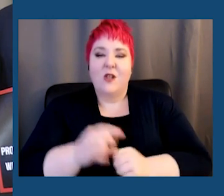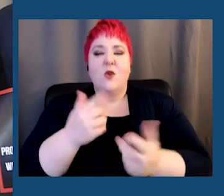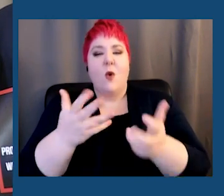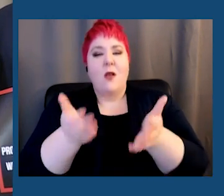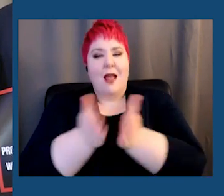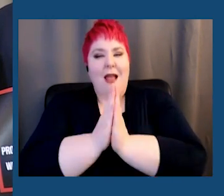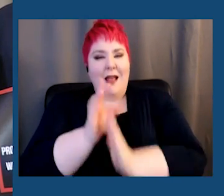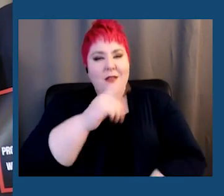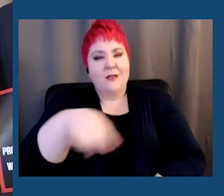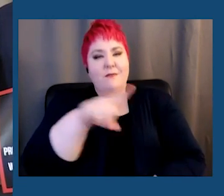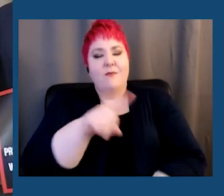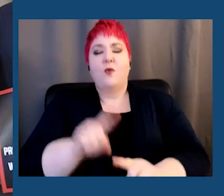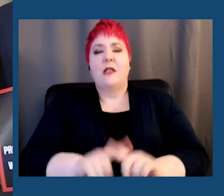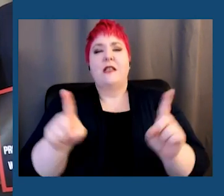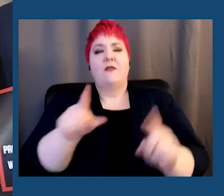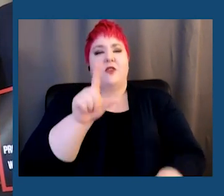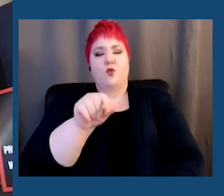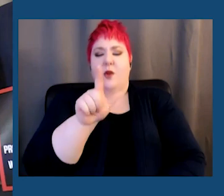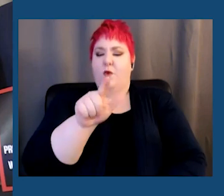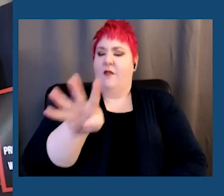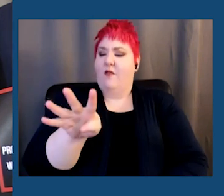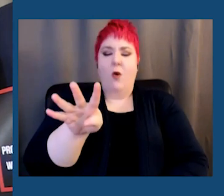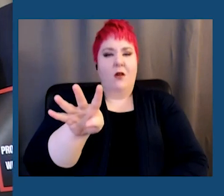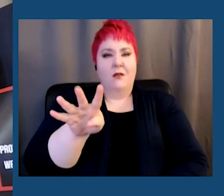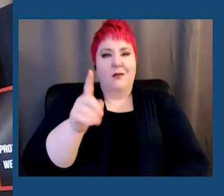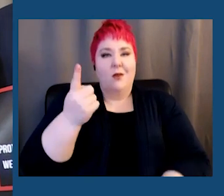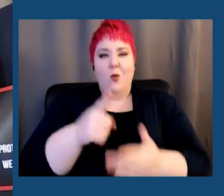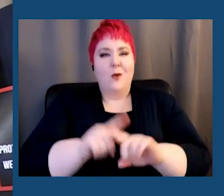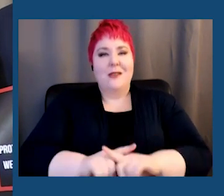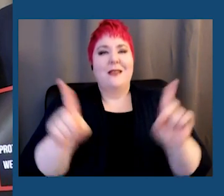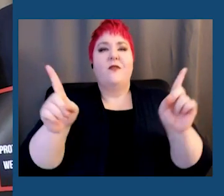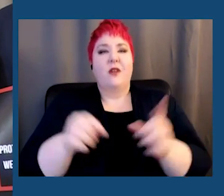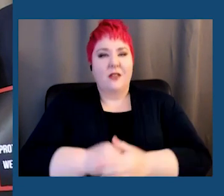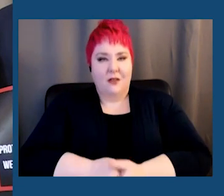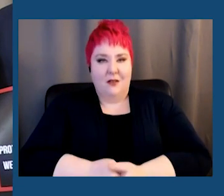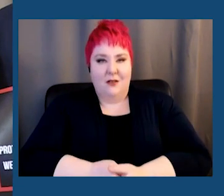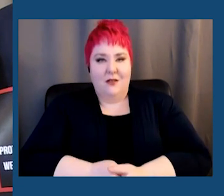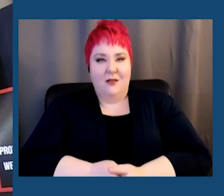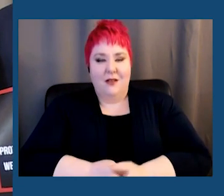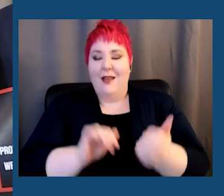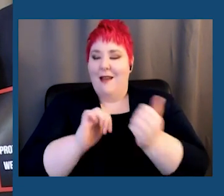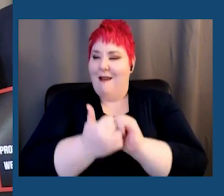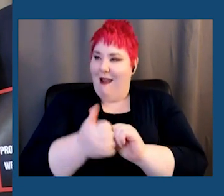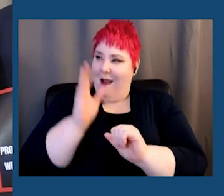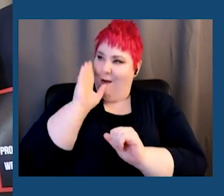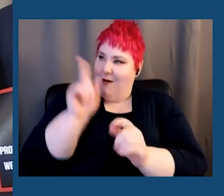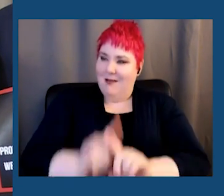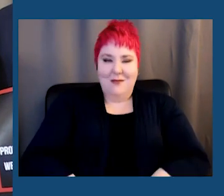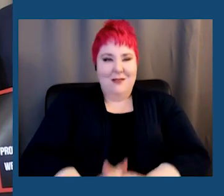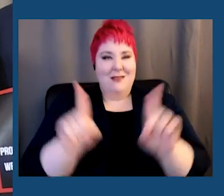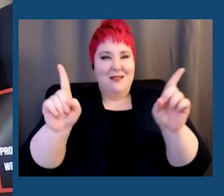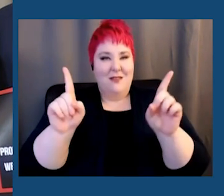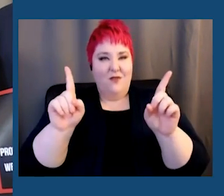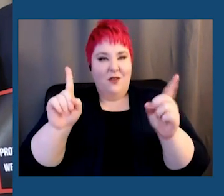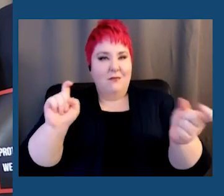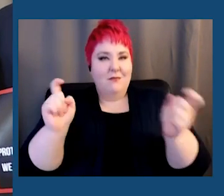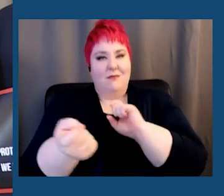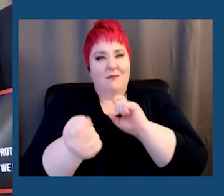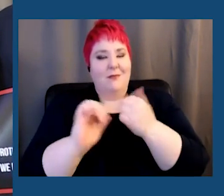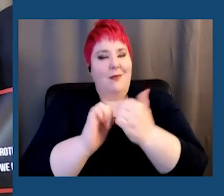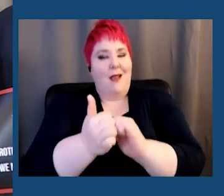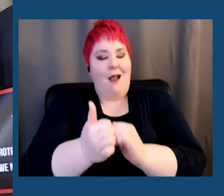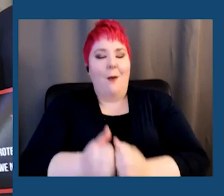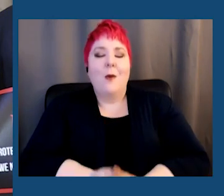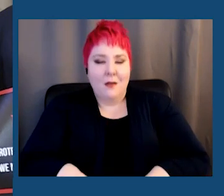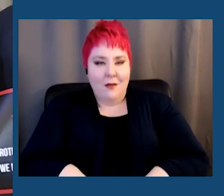in 2024? What is going to be different in 2024? The time